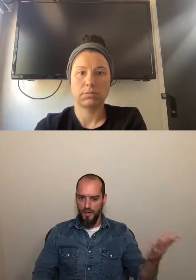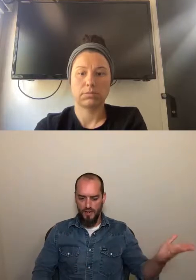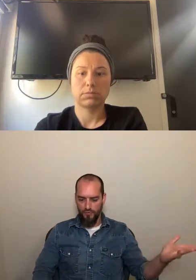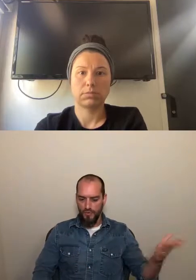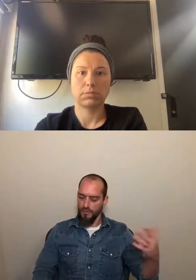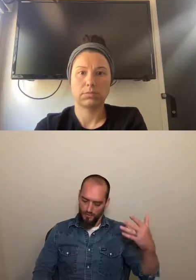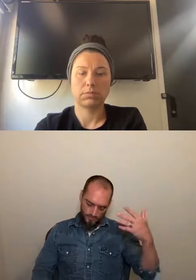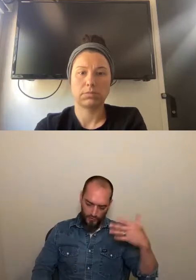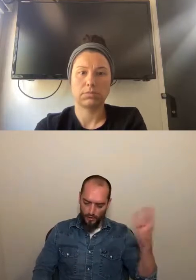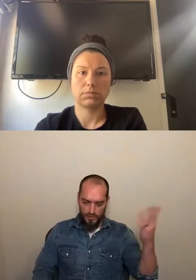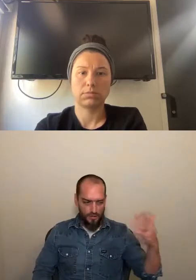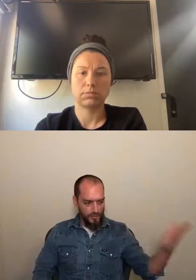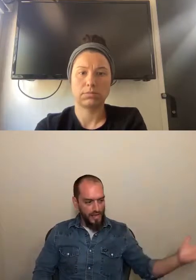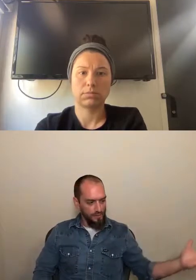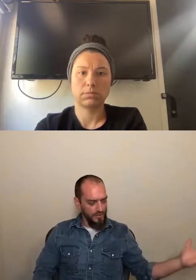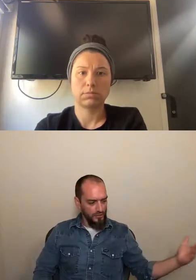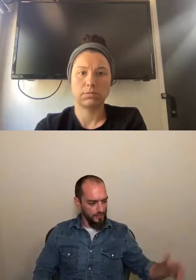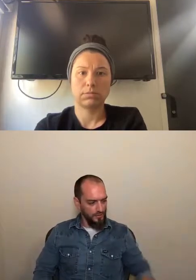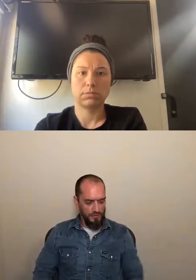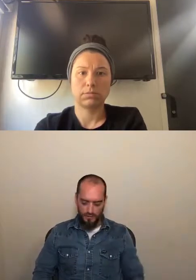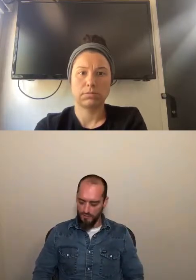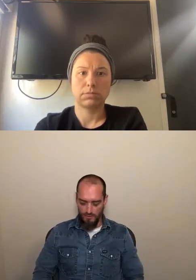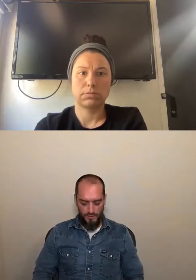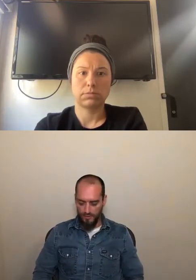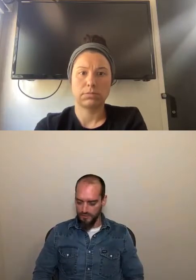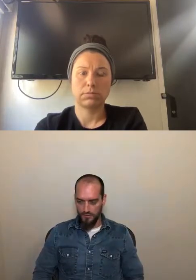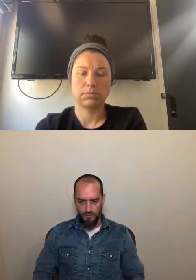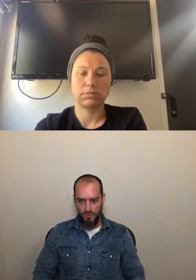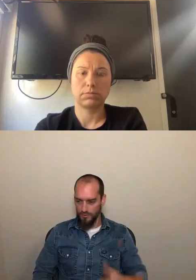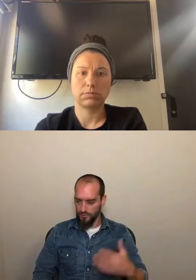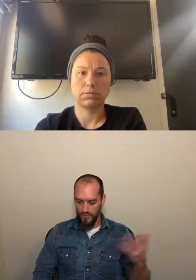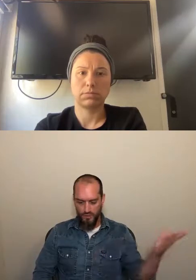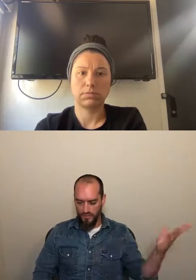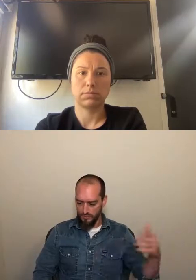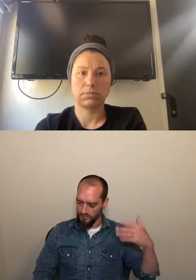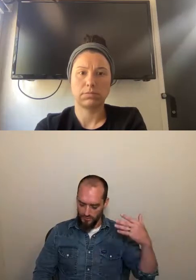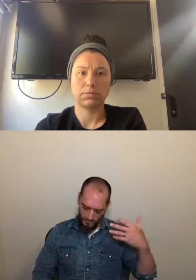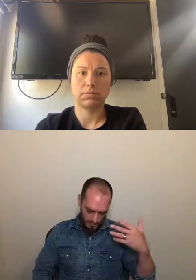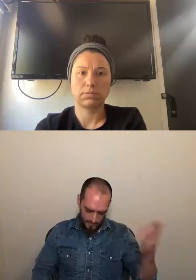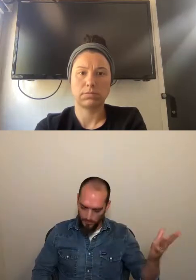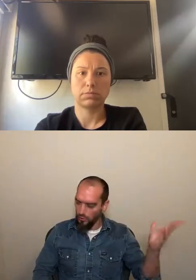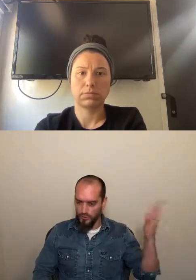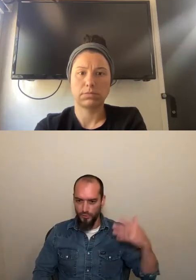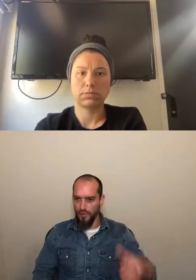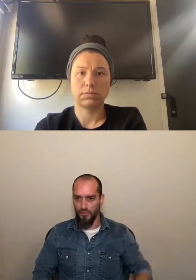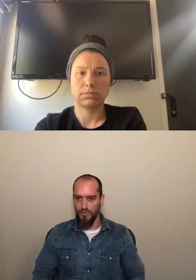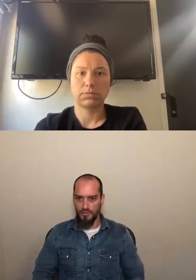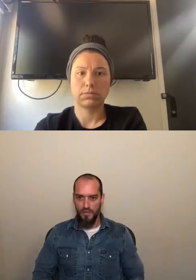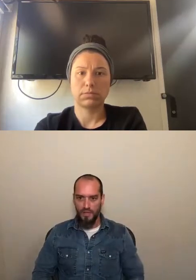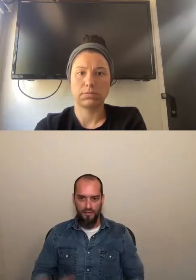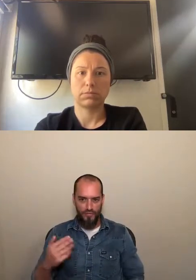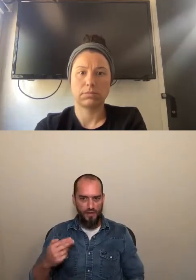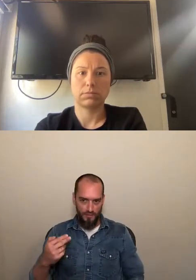Meaning if I were a doctor and I had a patient come in and said, I think this is mold. Everything I'm reading is telling me mold is doing all of